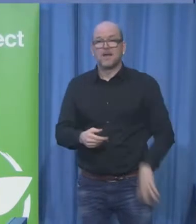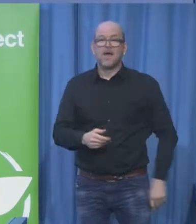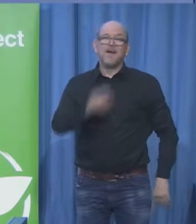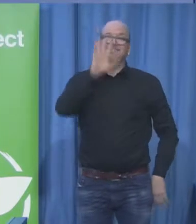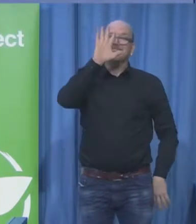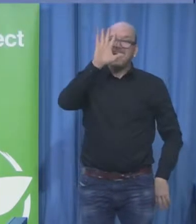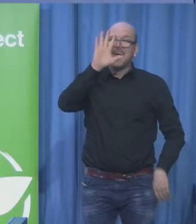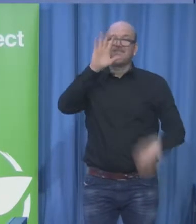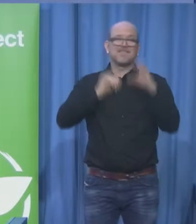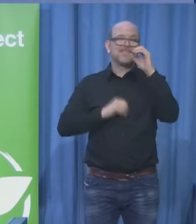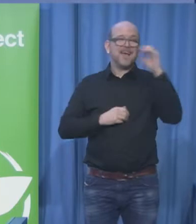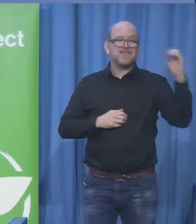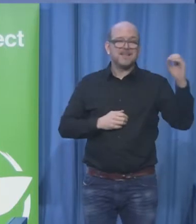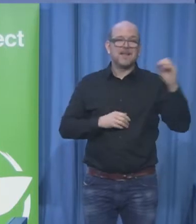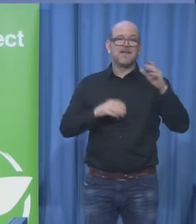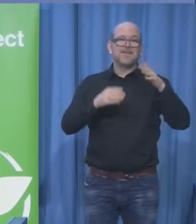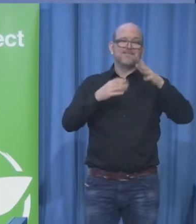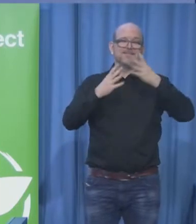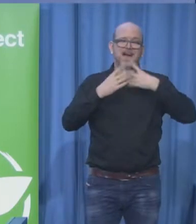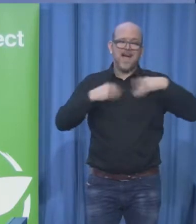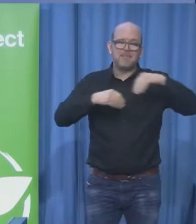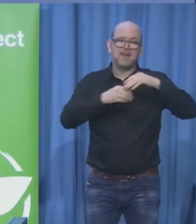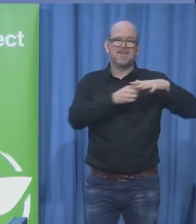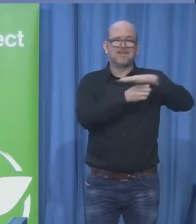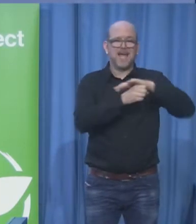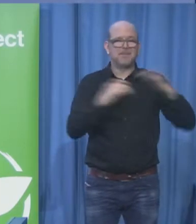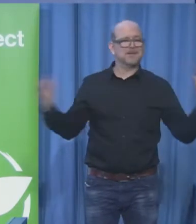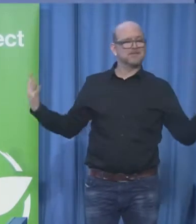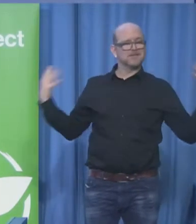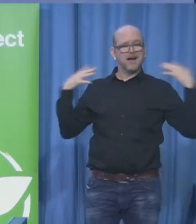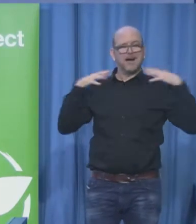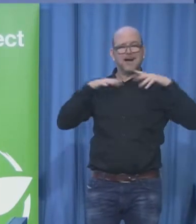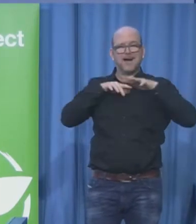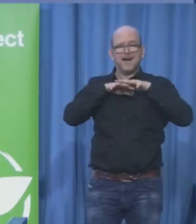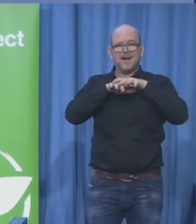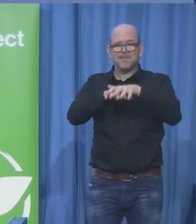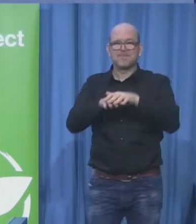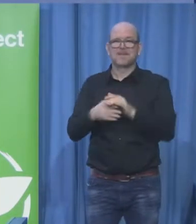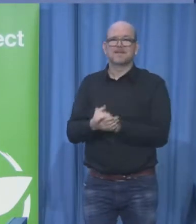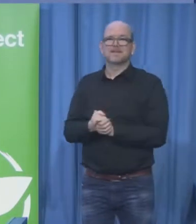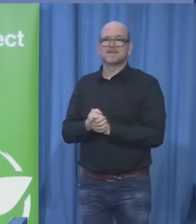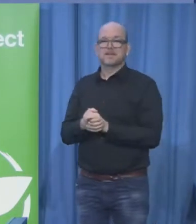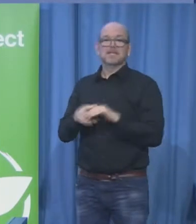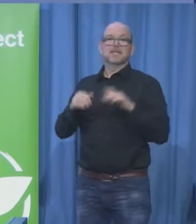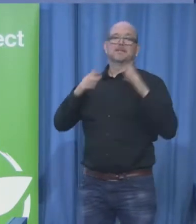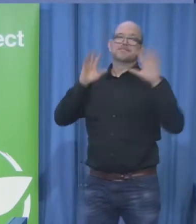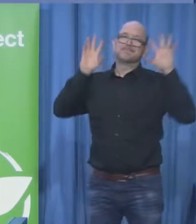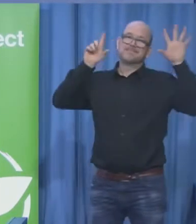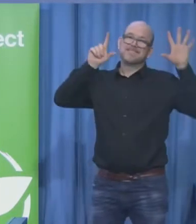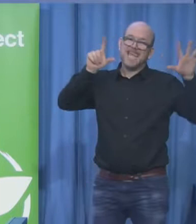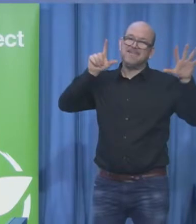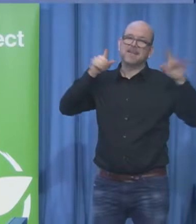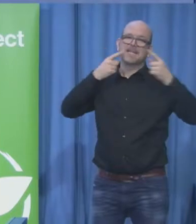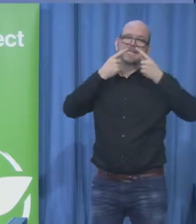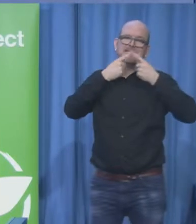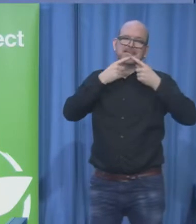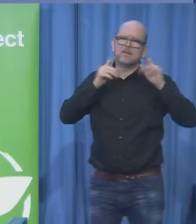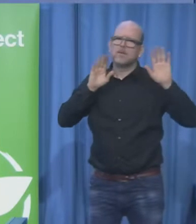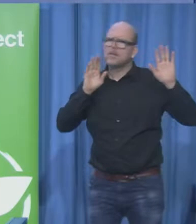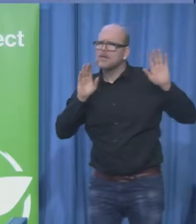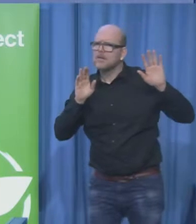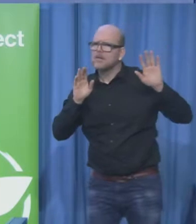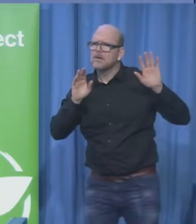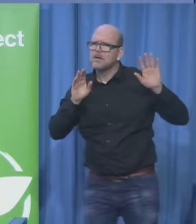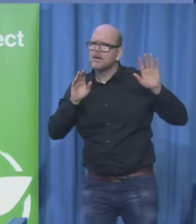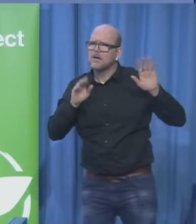107 countries. 800 media representatives, and of course, our Healthy Athletes